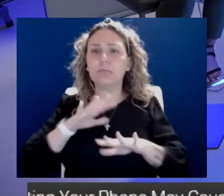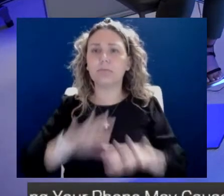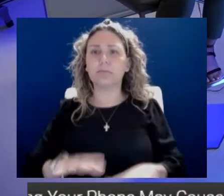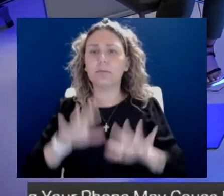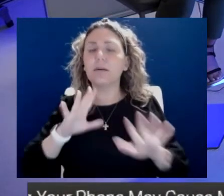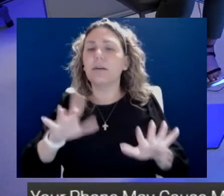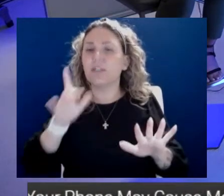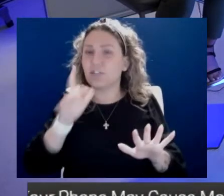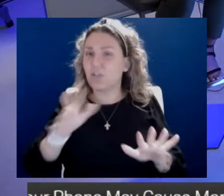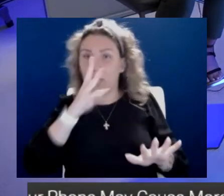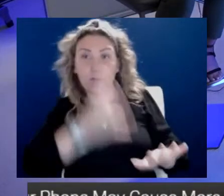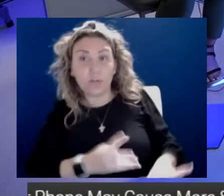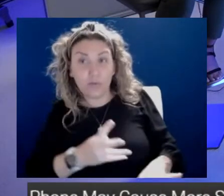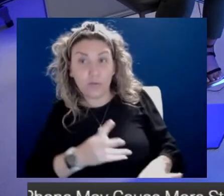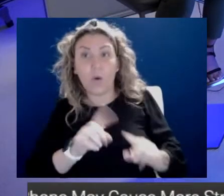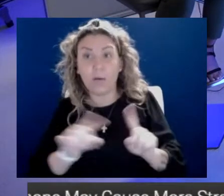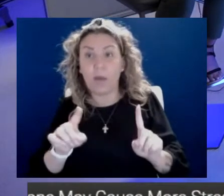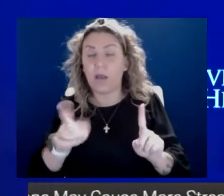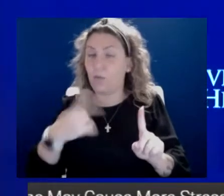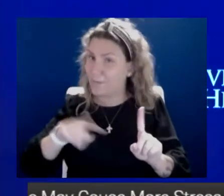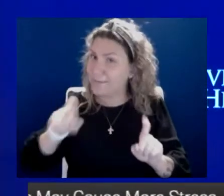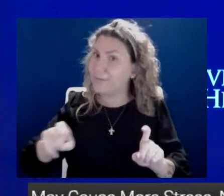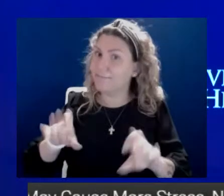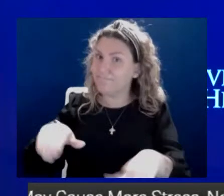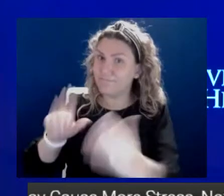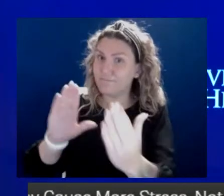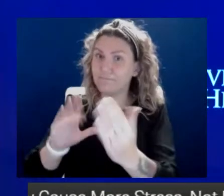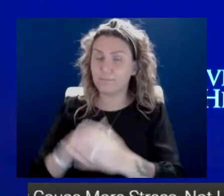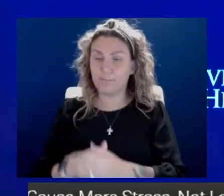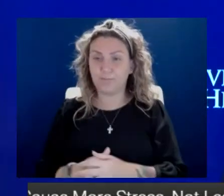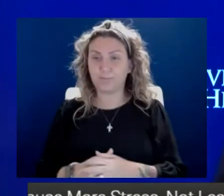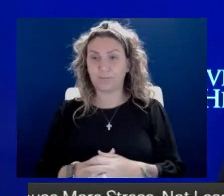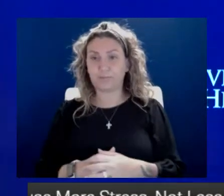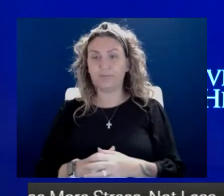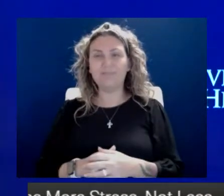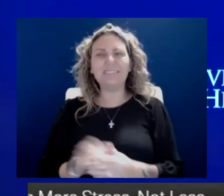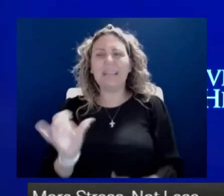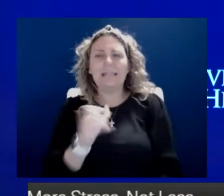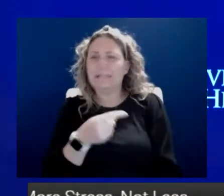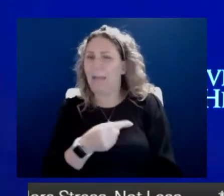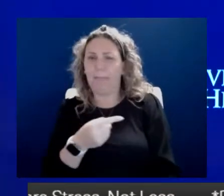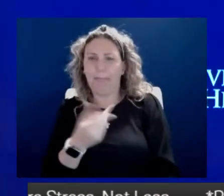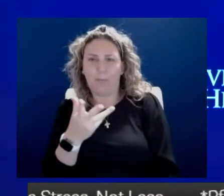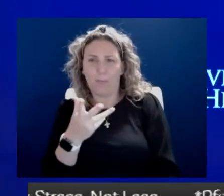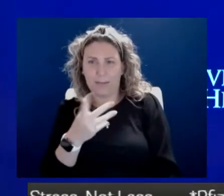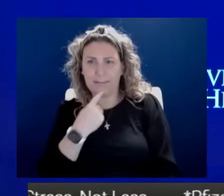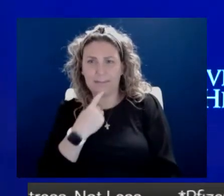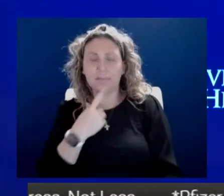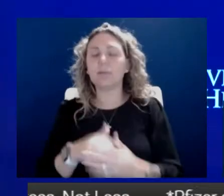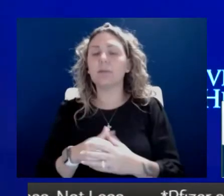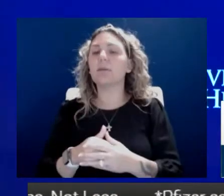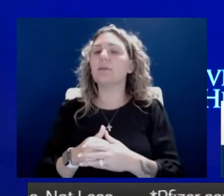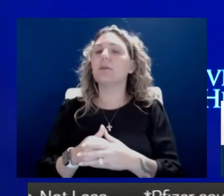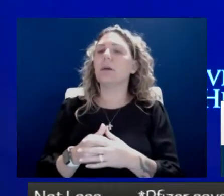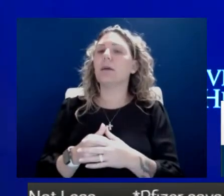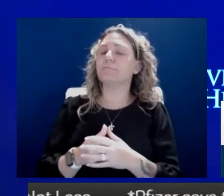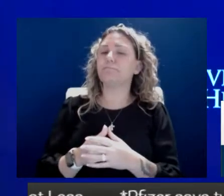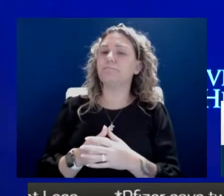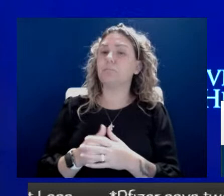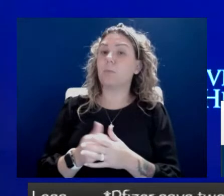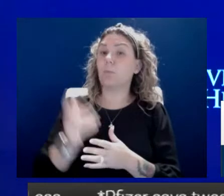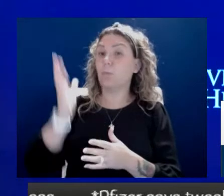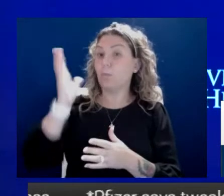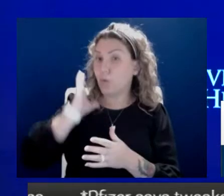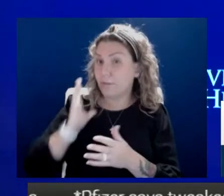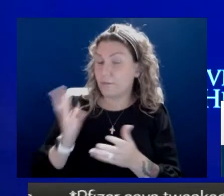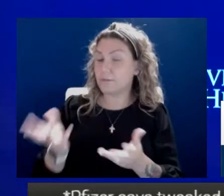it. Let's hit it head on. Absolutely. Just what Gail said, both just right now and previously, the earlier you